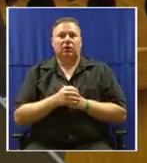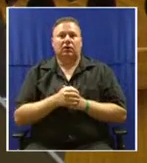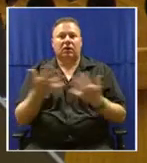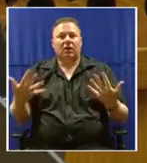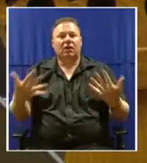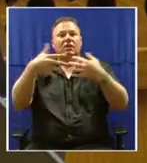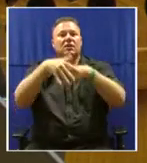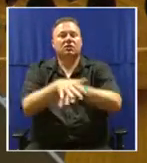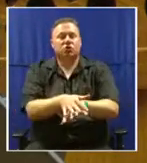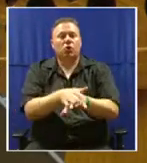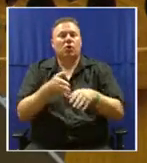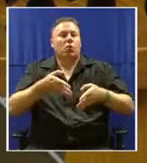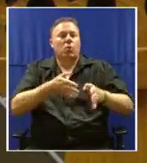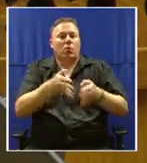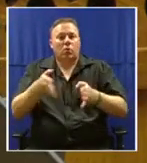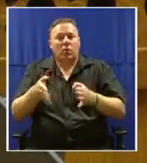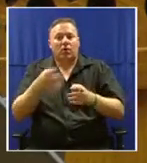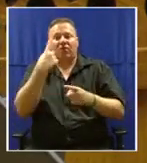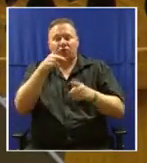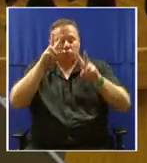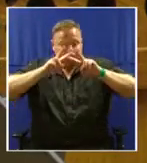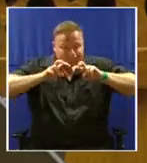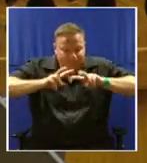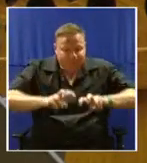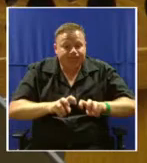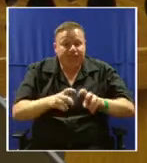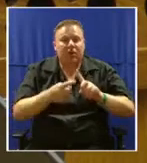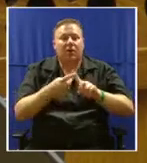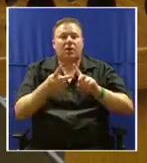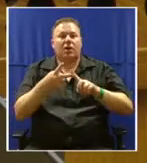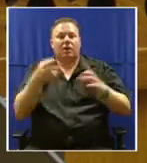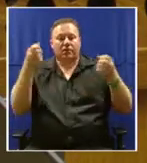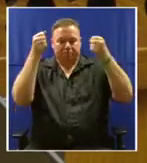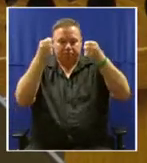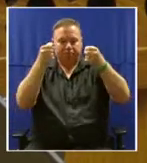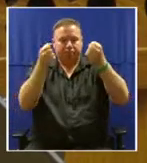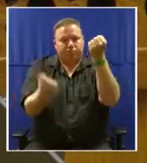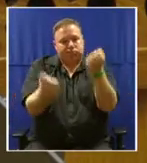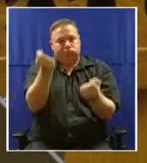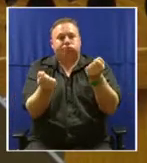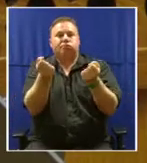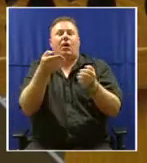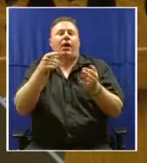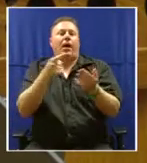to investigations and prosecutions. We have started